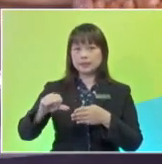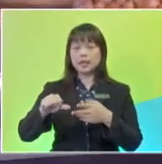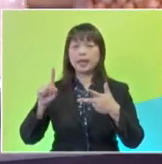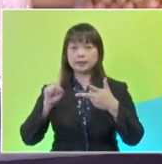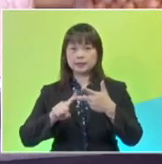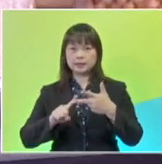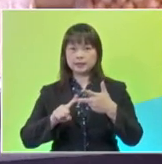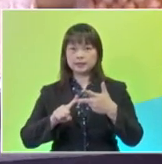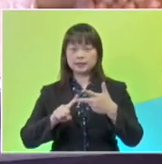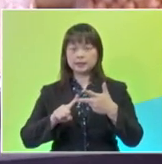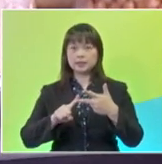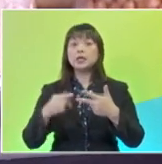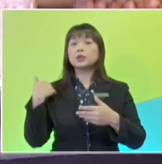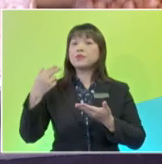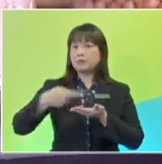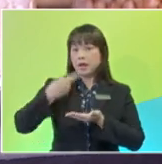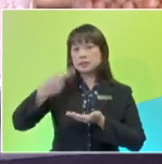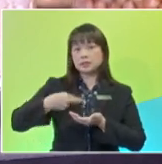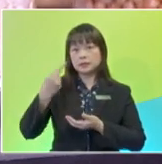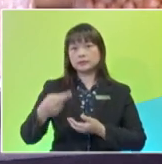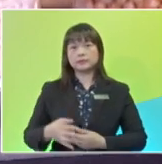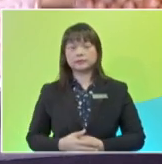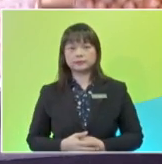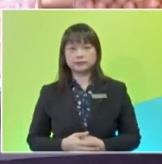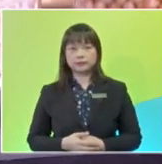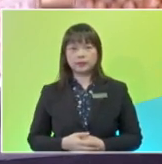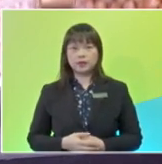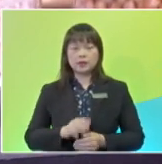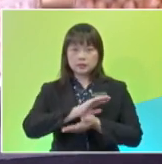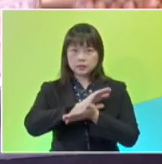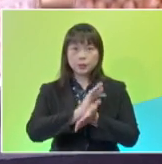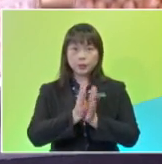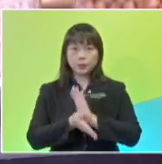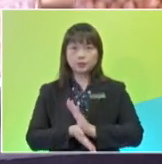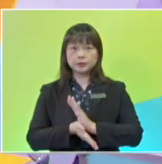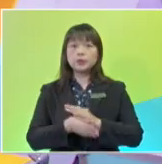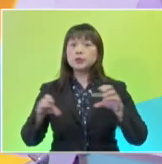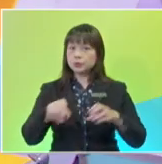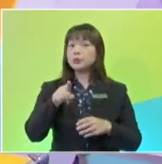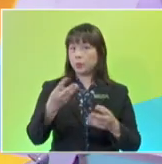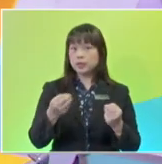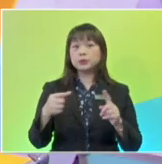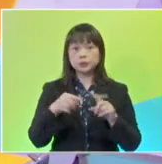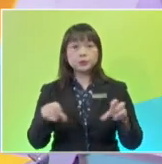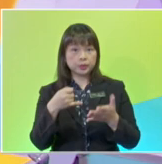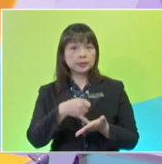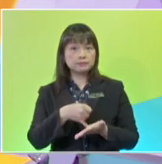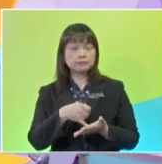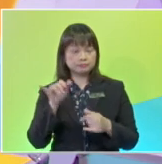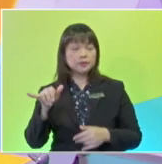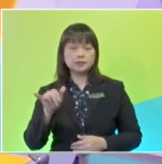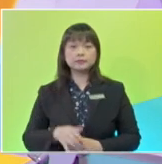contains rice. Rice, okay. Okay, so do you want to do it? Yes, I'd love to.